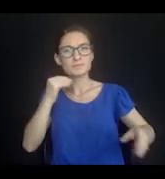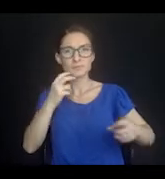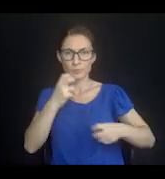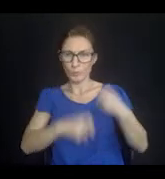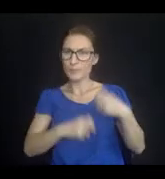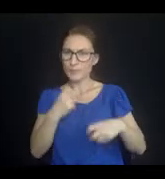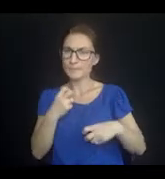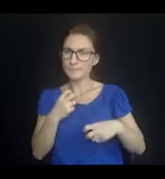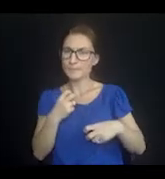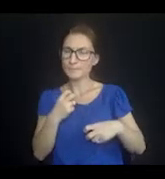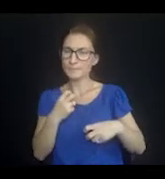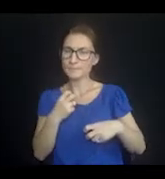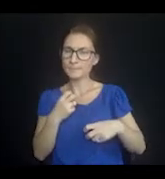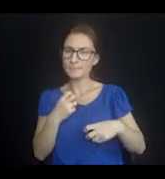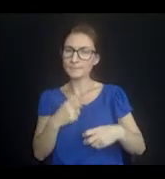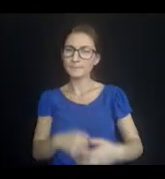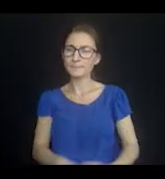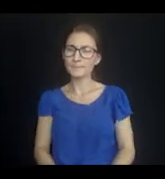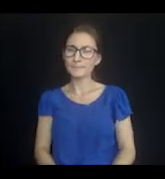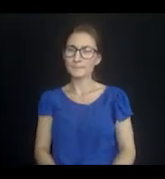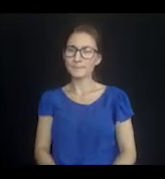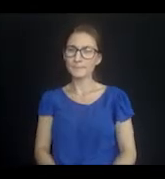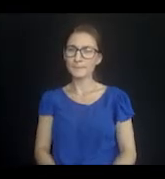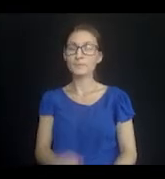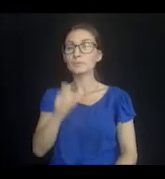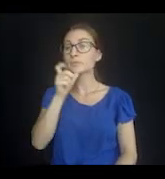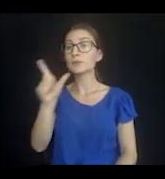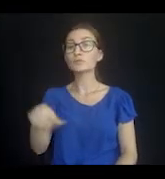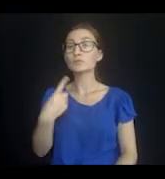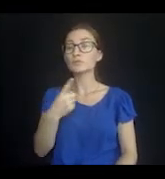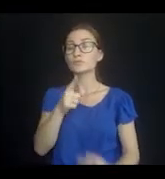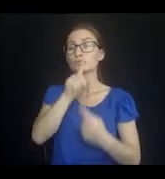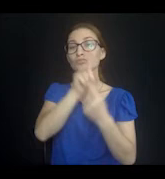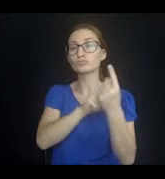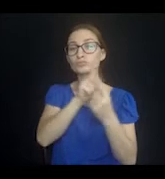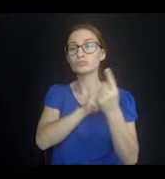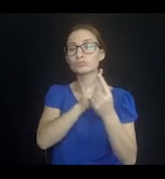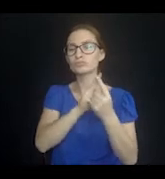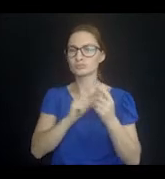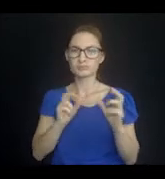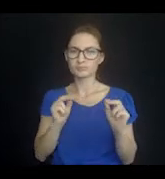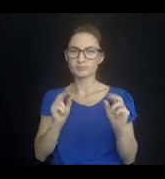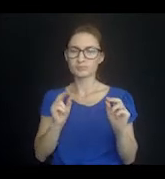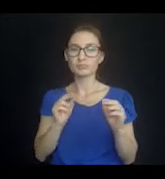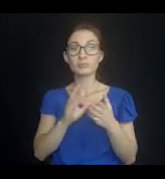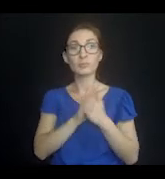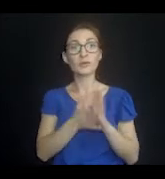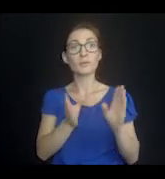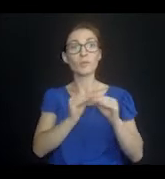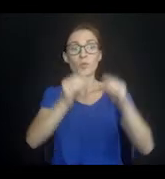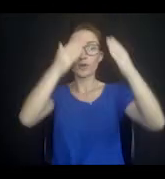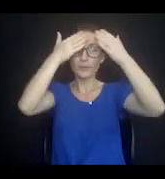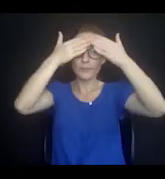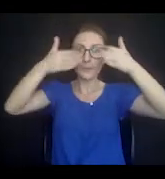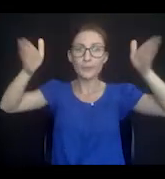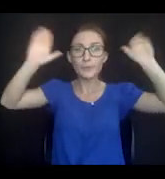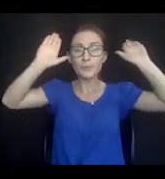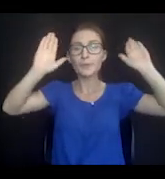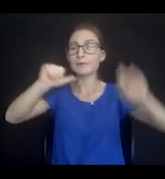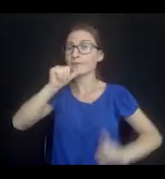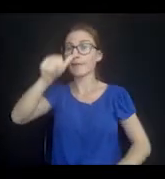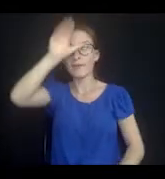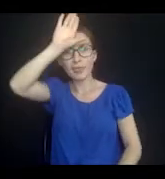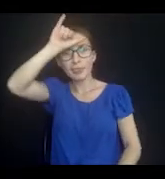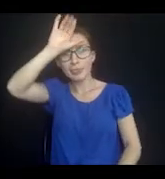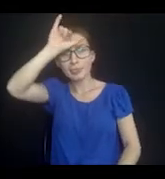you can step back and go like, wow, that person really has a problem. In other words, it's not just